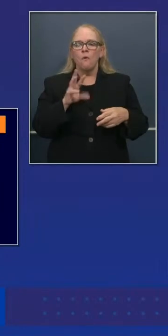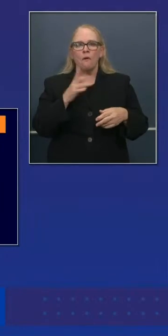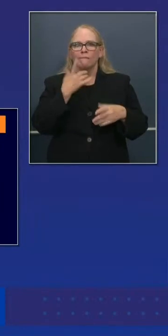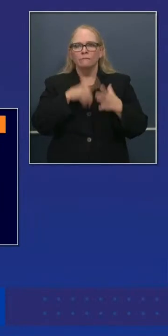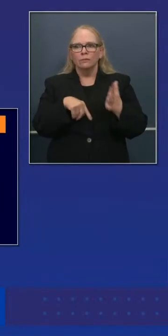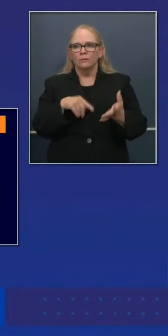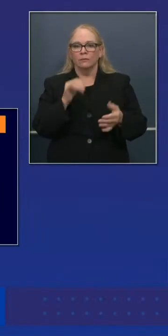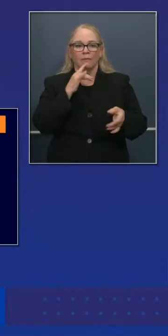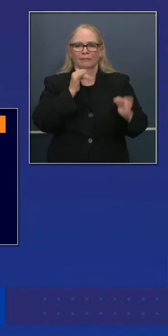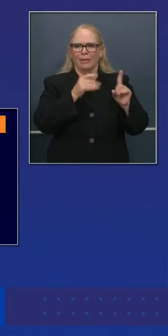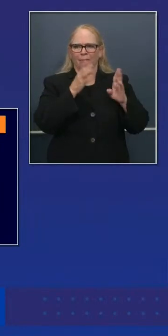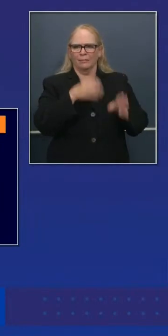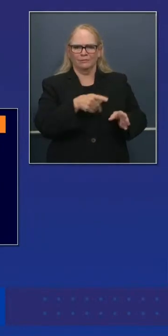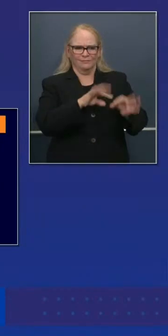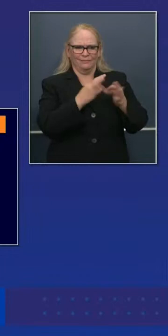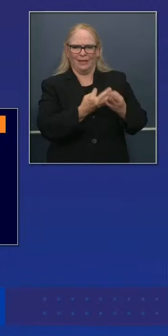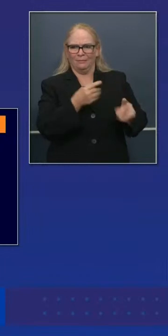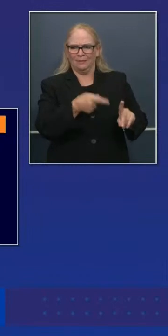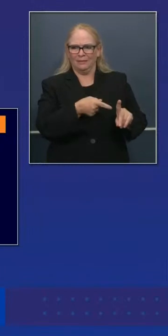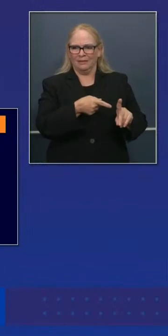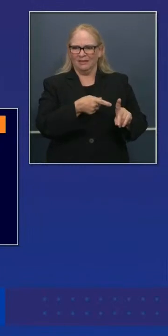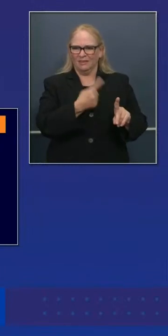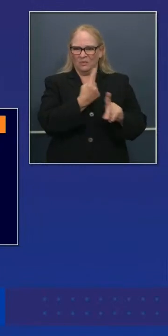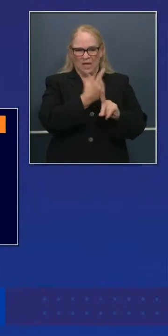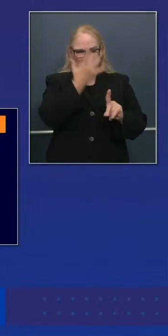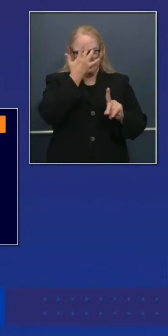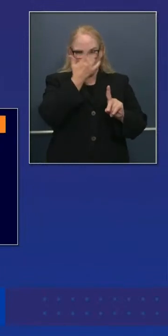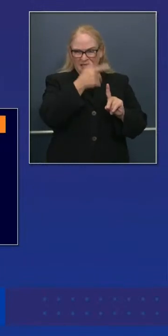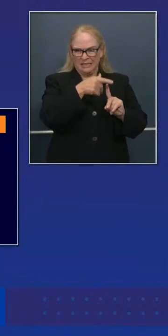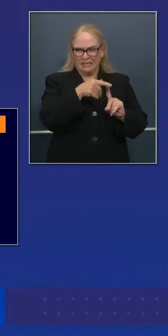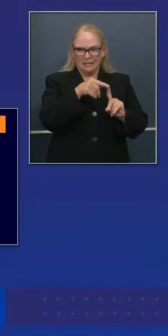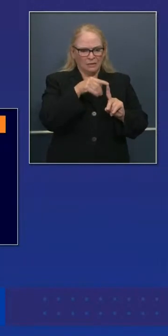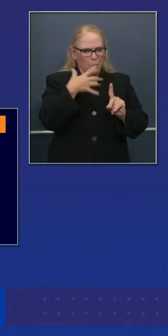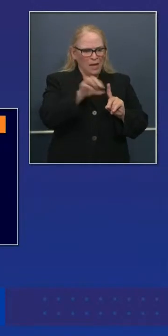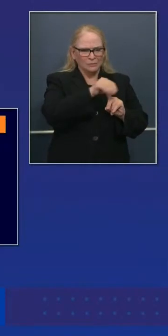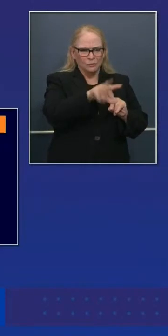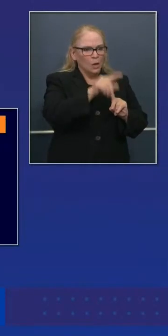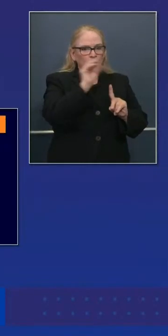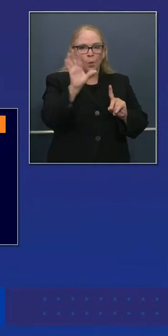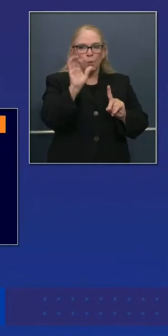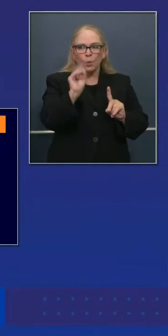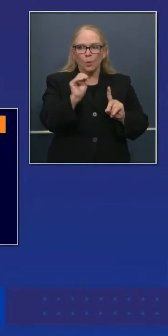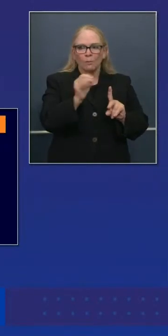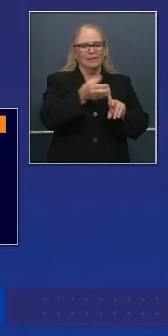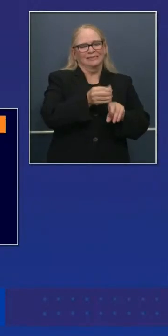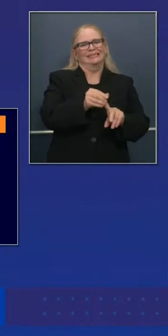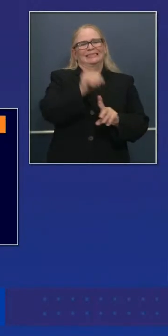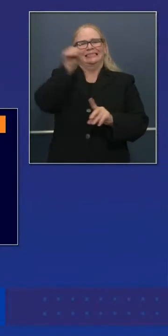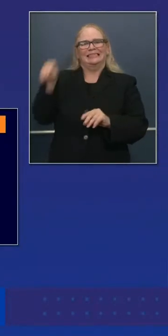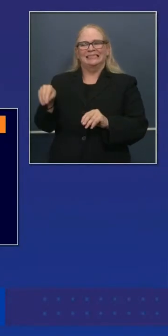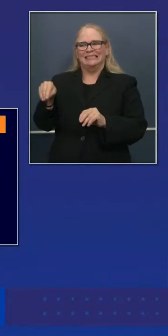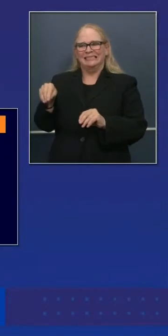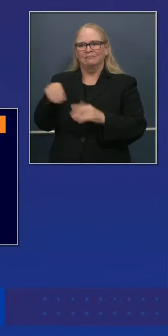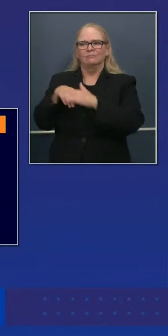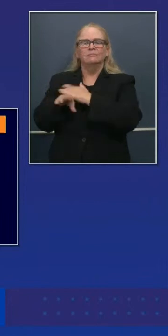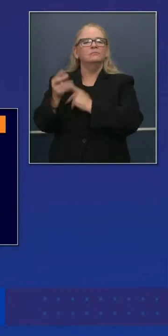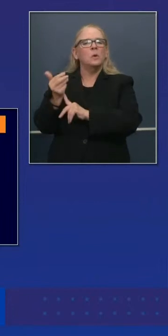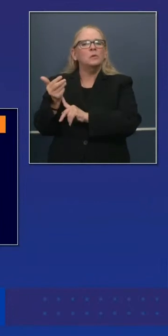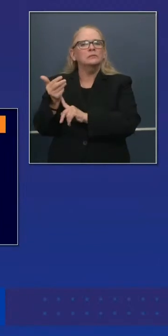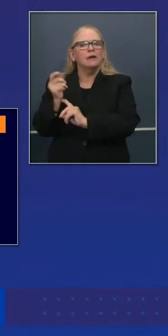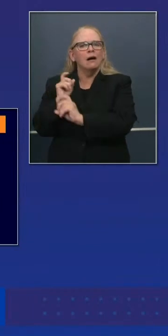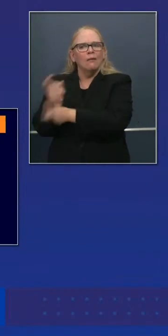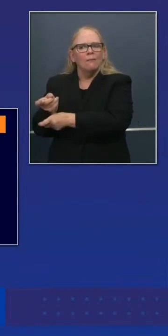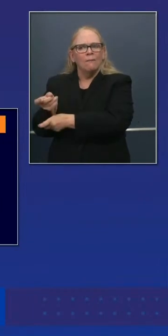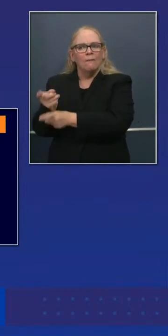into a temporary location. We talked about our efforts to provide hotel rooms and vouchers and other supports, but there's